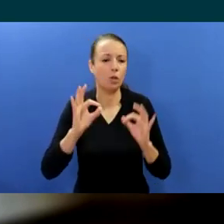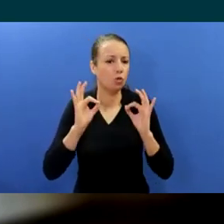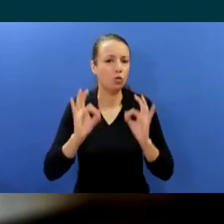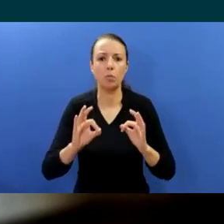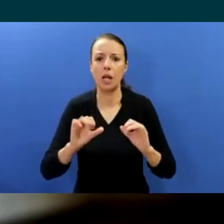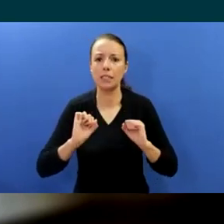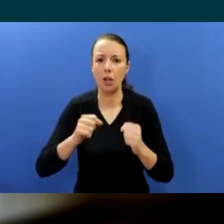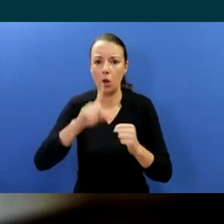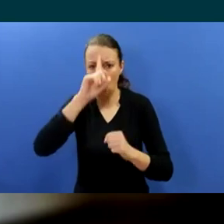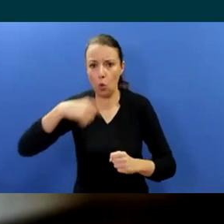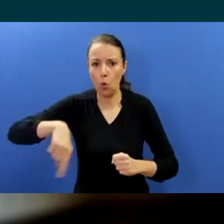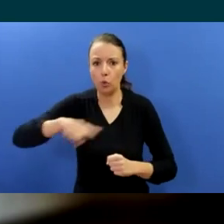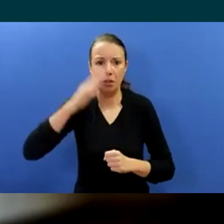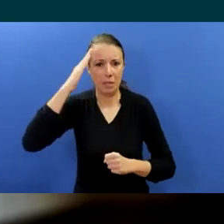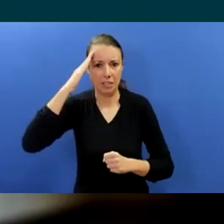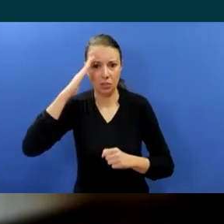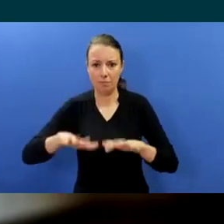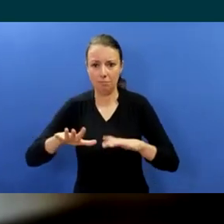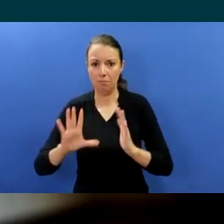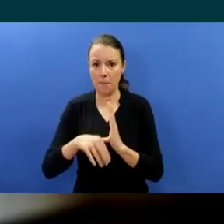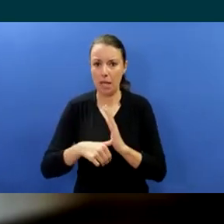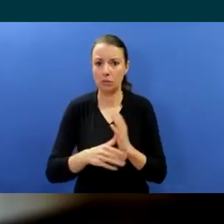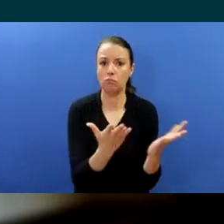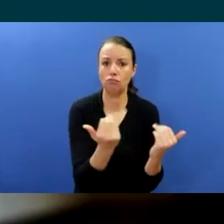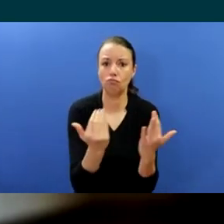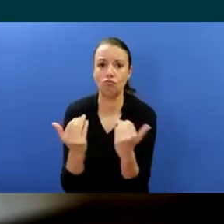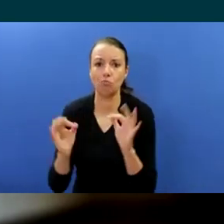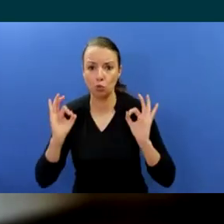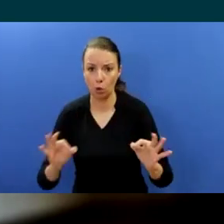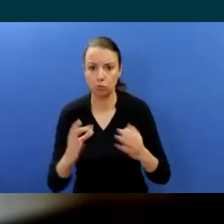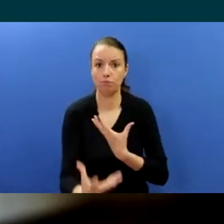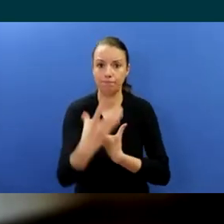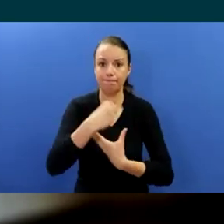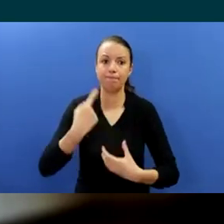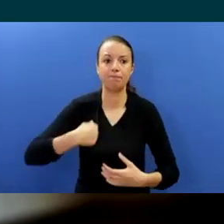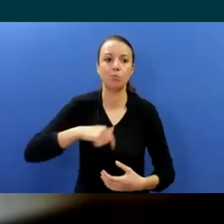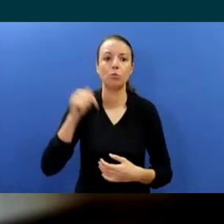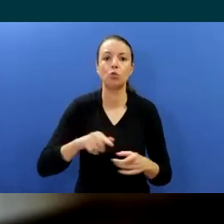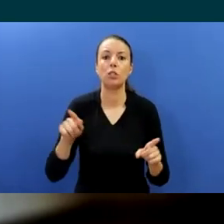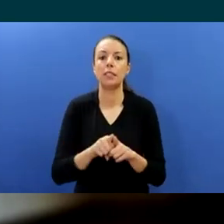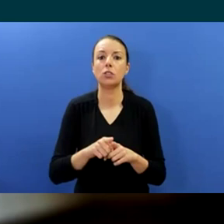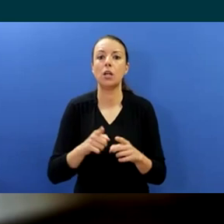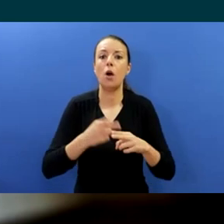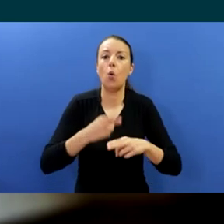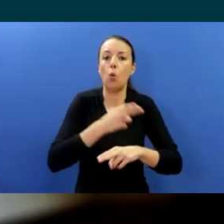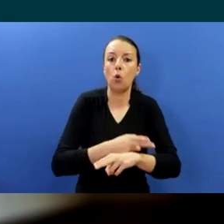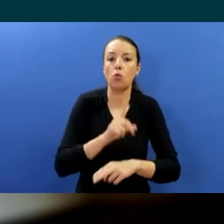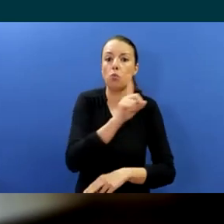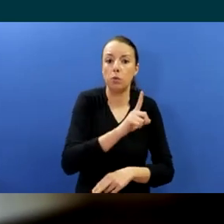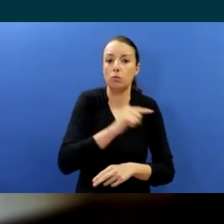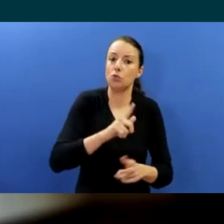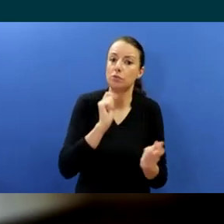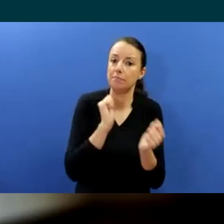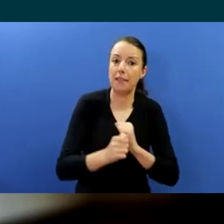unsilo the public administration, because actually people don't think within administrative boundaries.